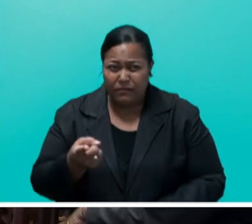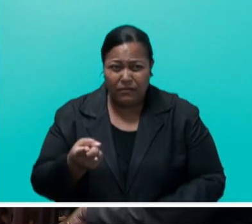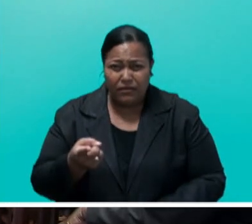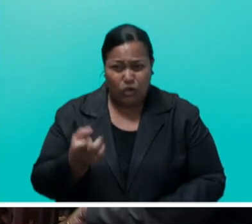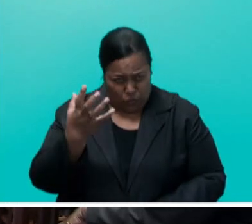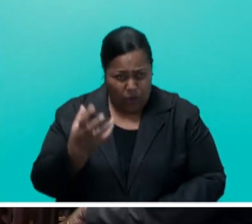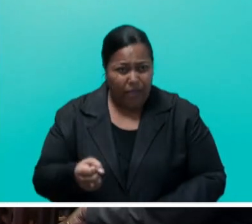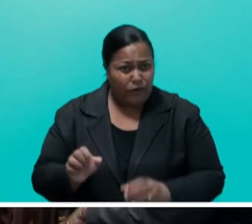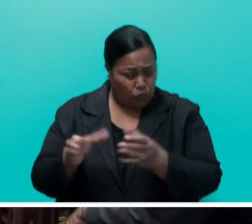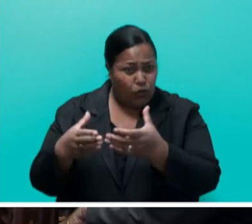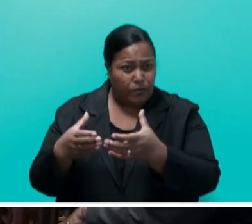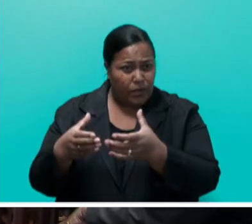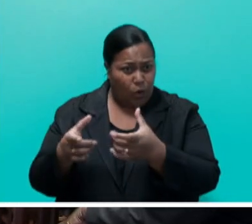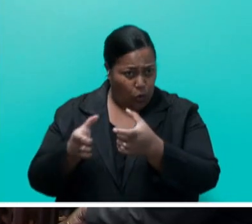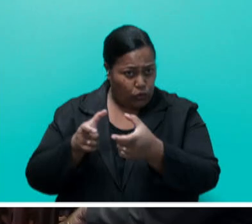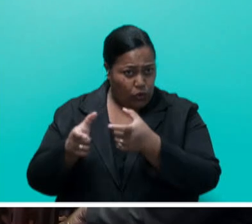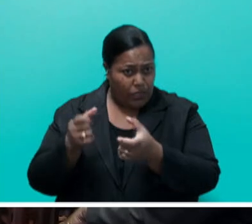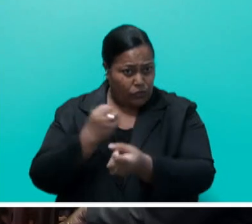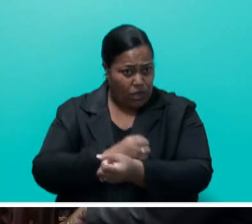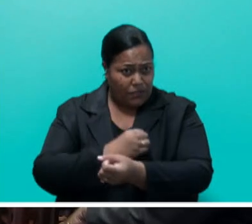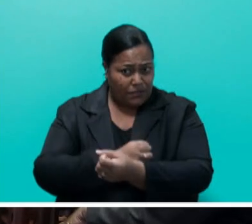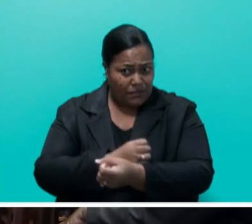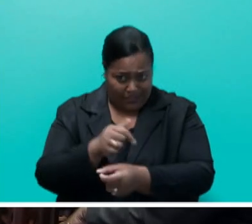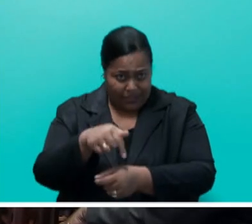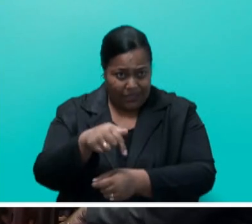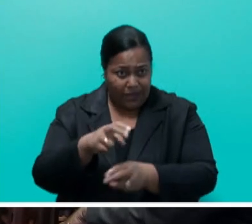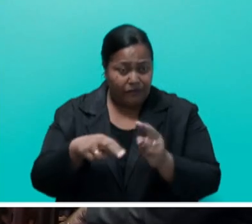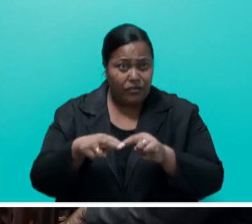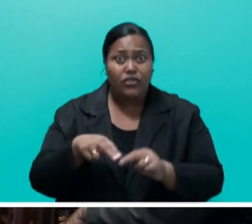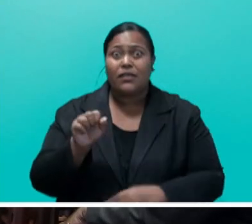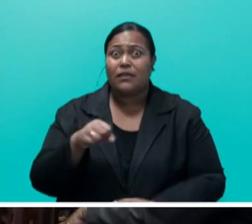that's the question that he was raising. Are they here in Fiji?